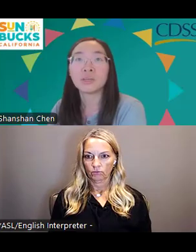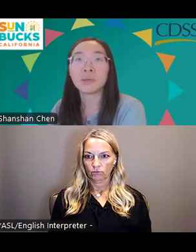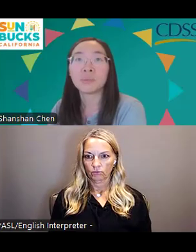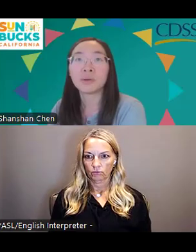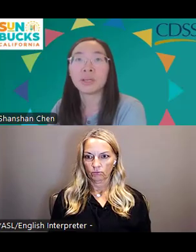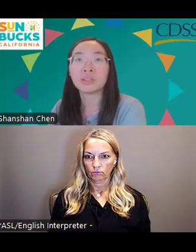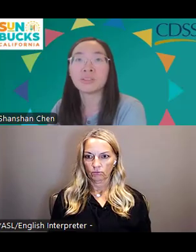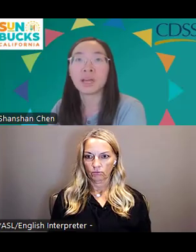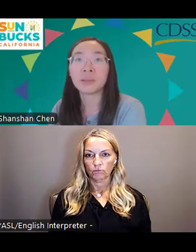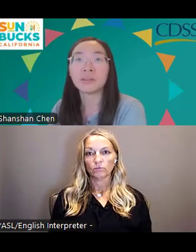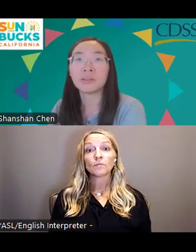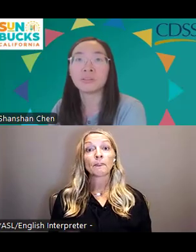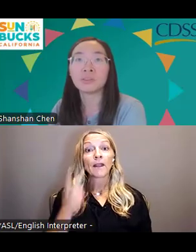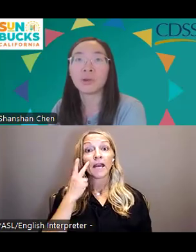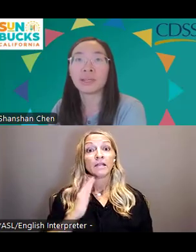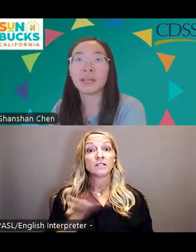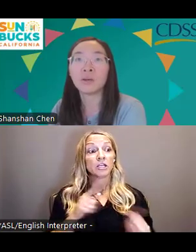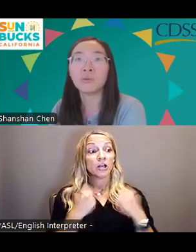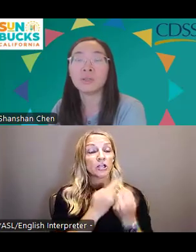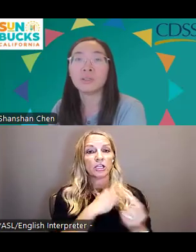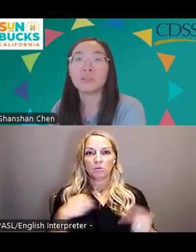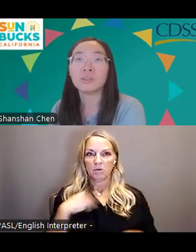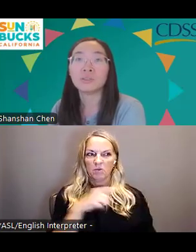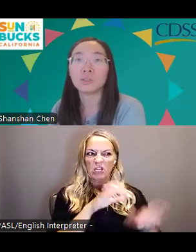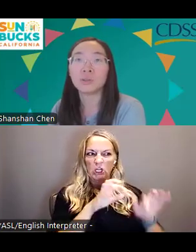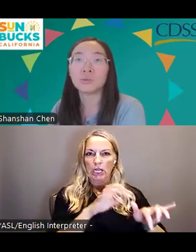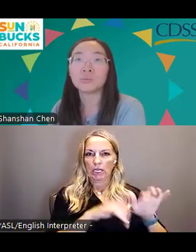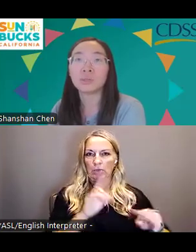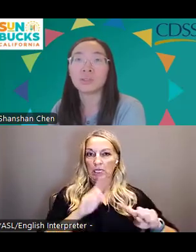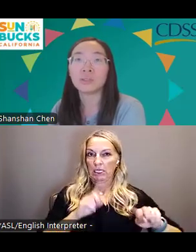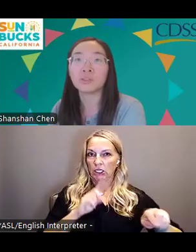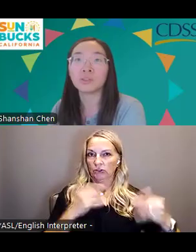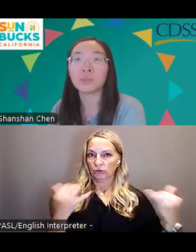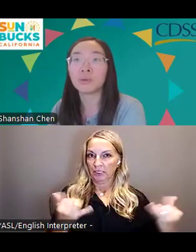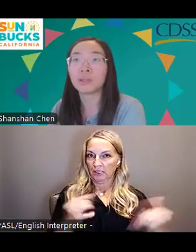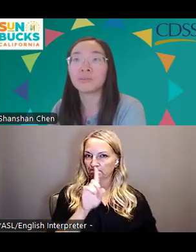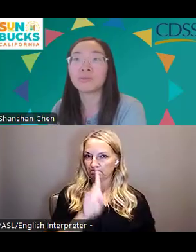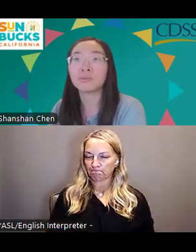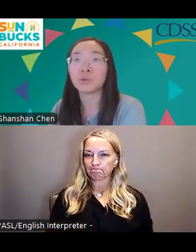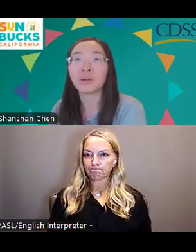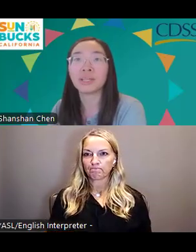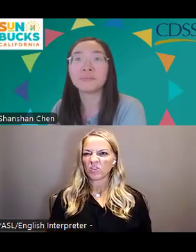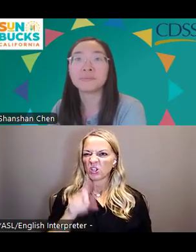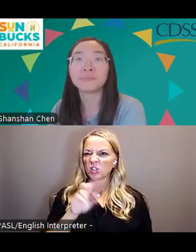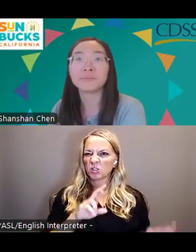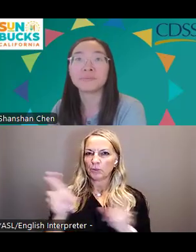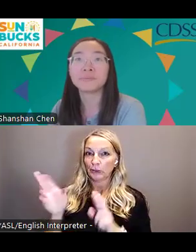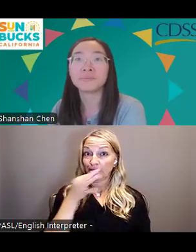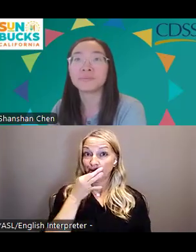I see that our team member is typing an answer right now, so should be ready